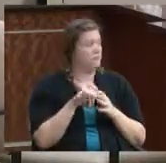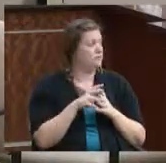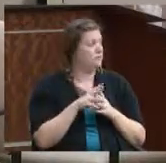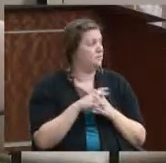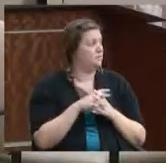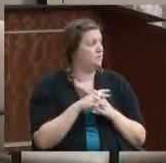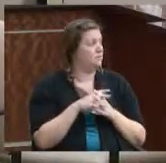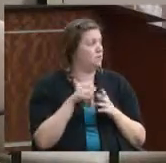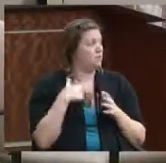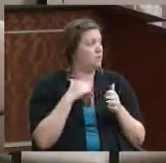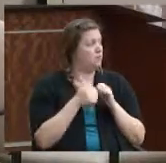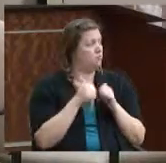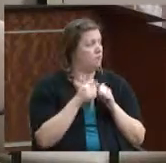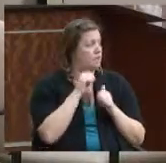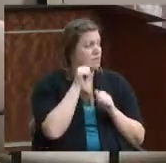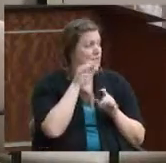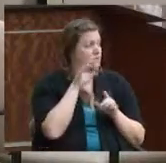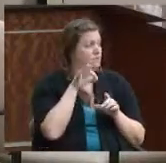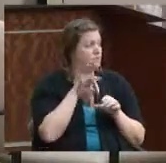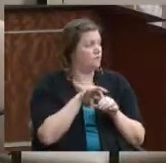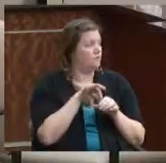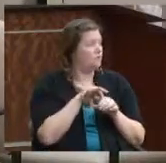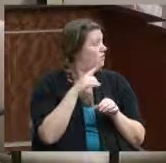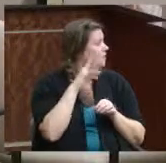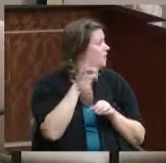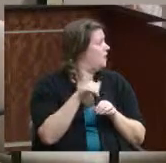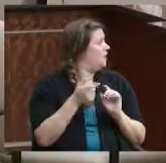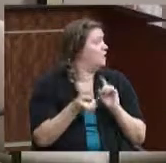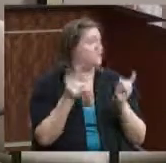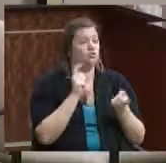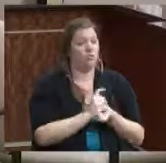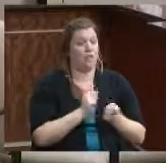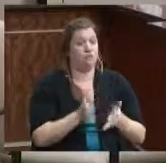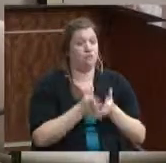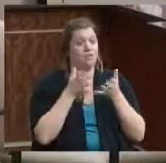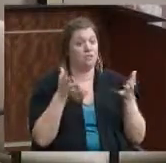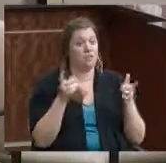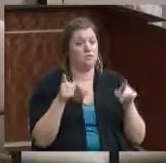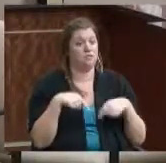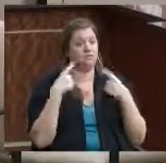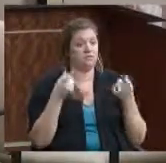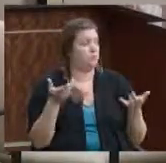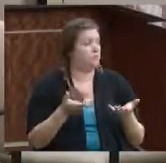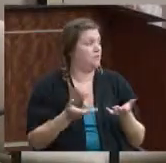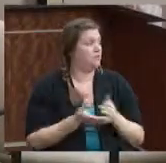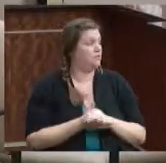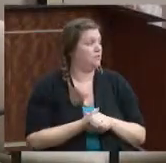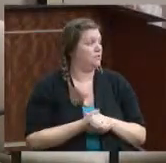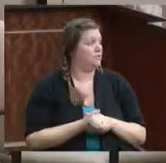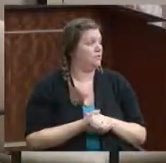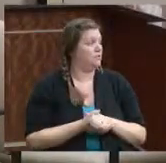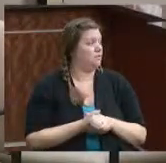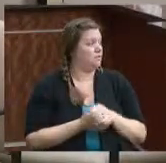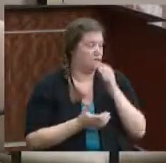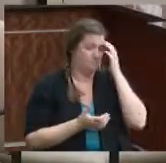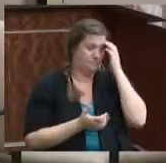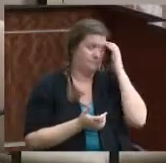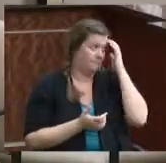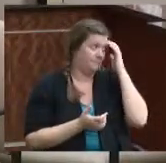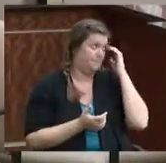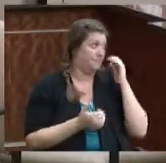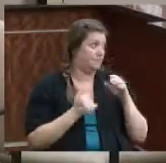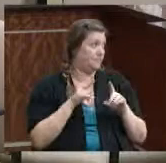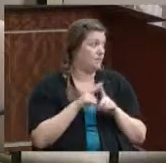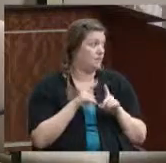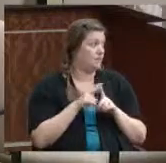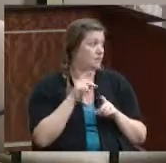Okay, when I ran, I guess I didn't have to file an initial financial. You changed a lot. Okay, yeah, it has. Okay. Either that or you may have been in violation. Well, I did file